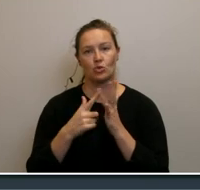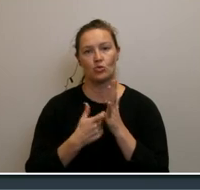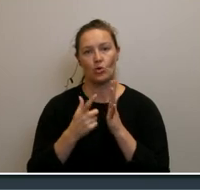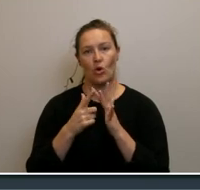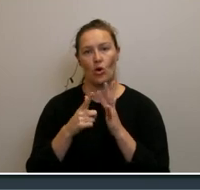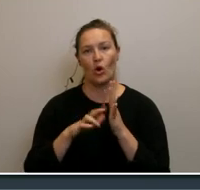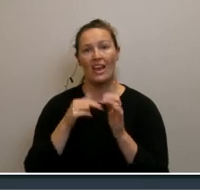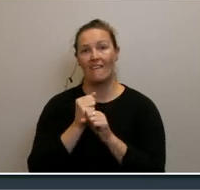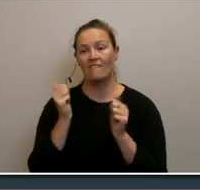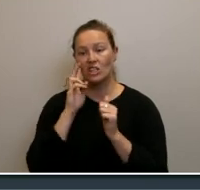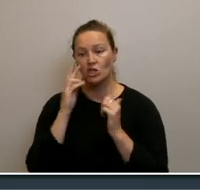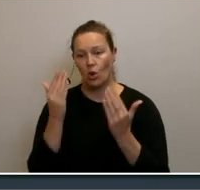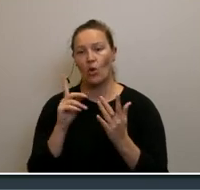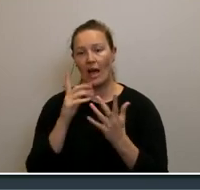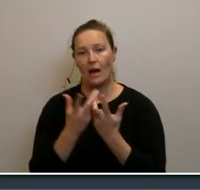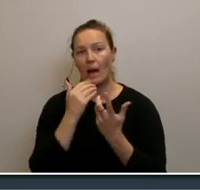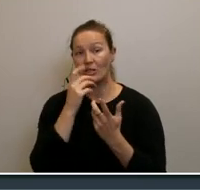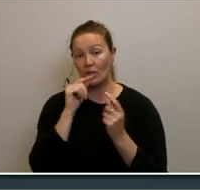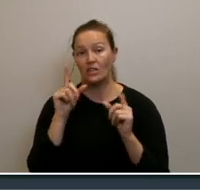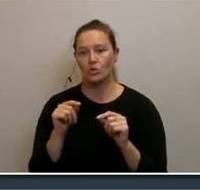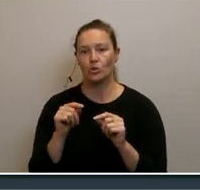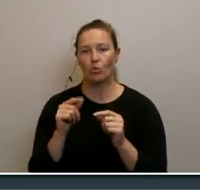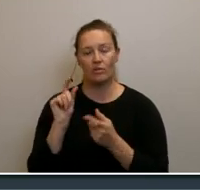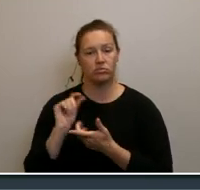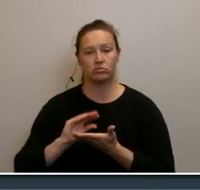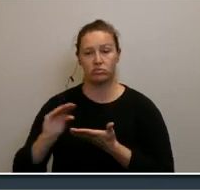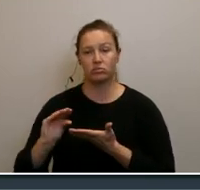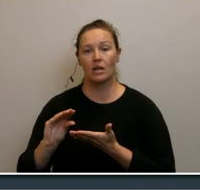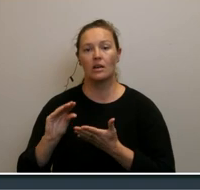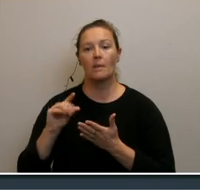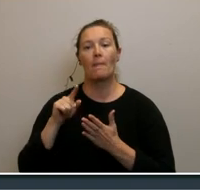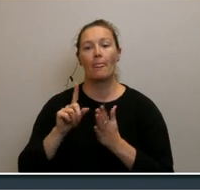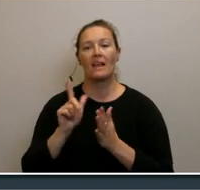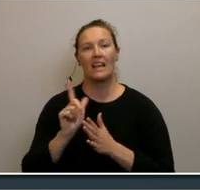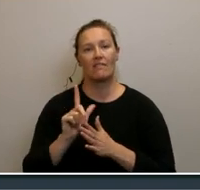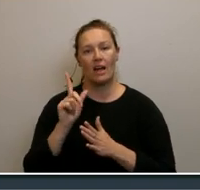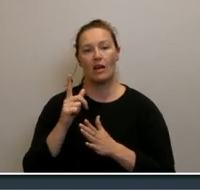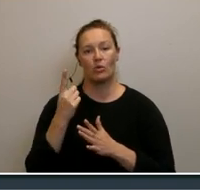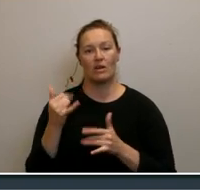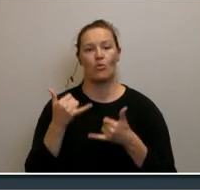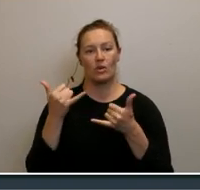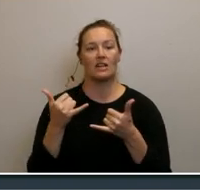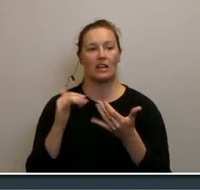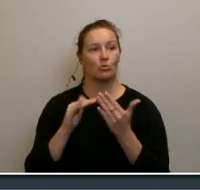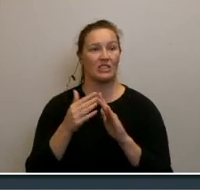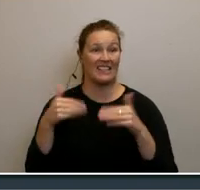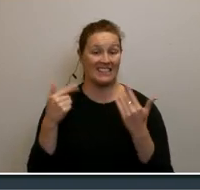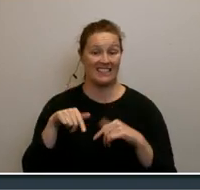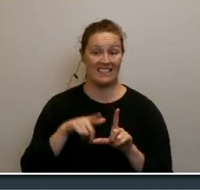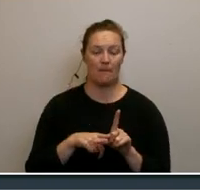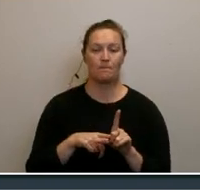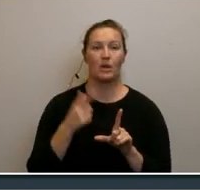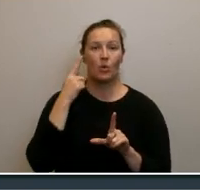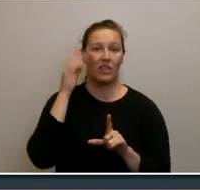minimal capital expenditure. Levi was one of our awardees at the Unity Day this year. We think the council should